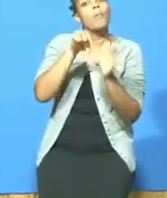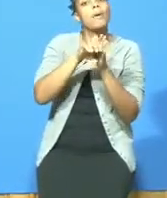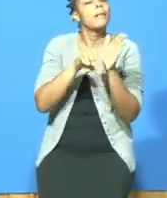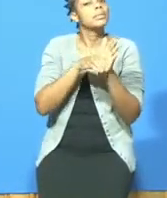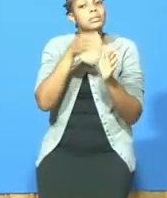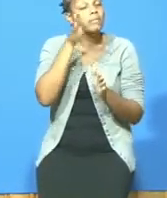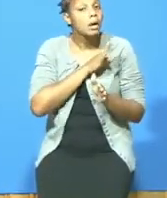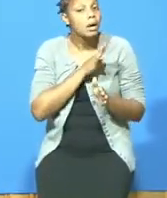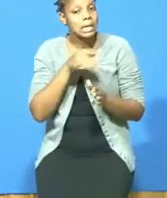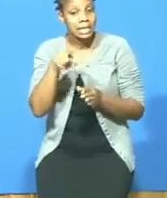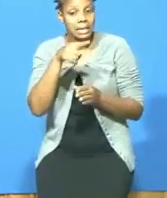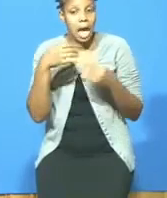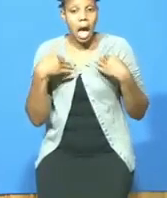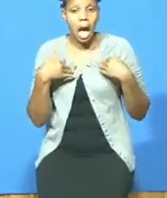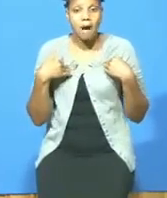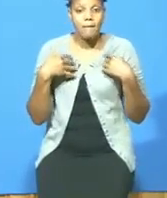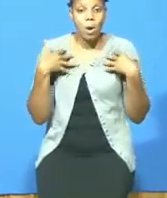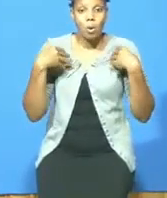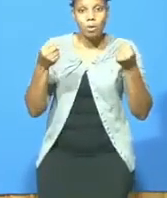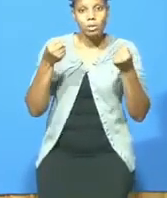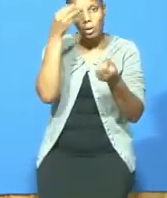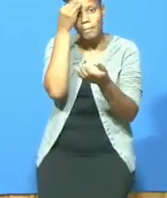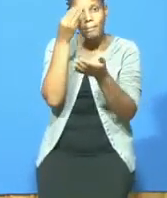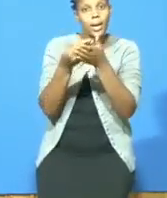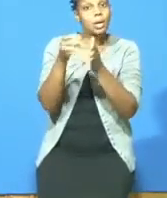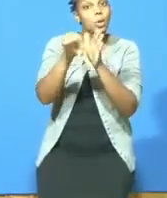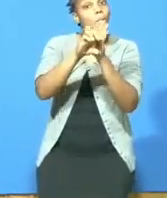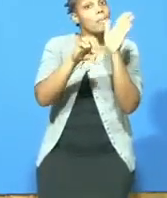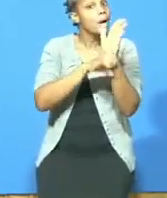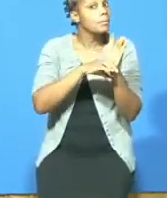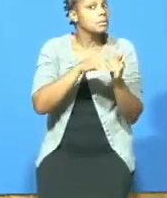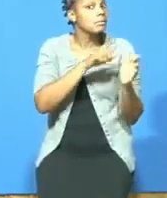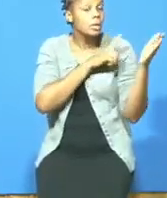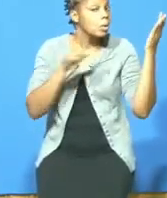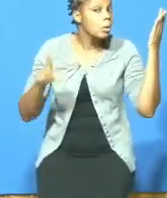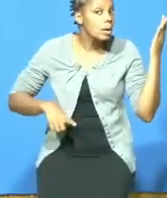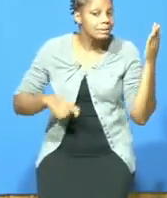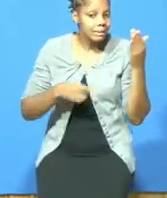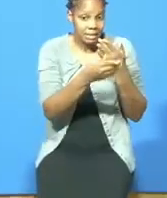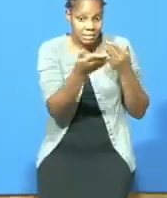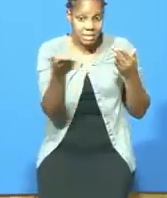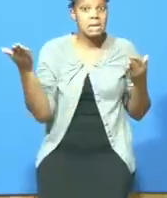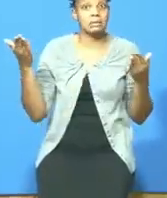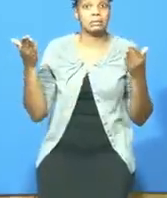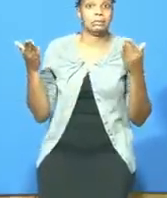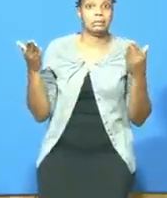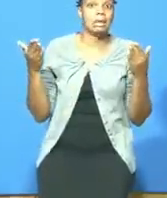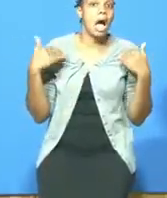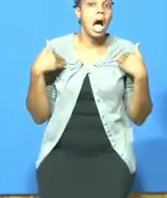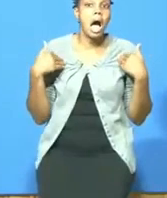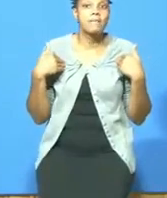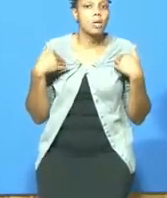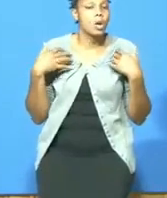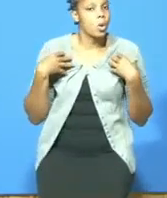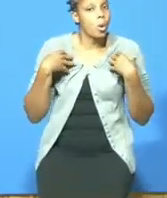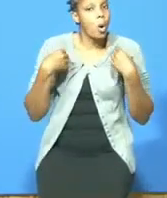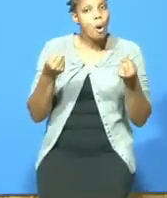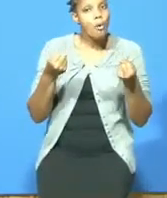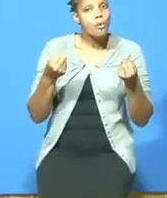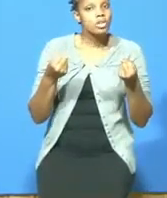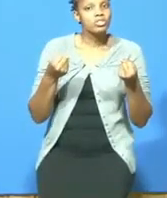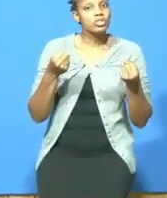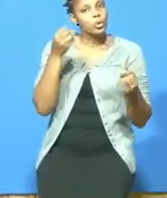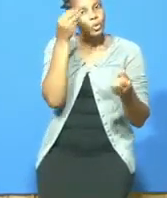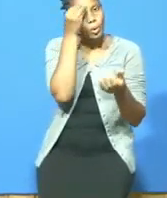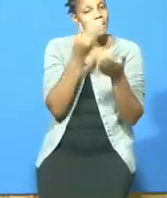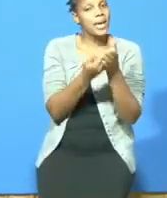had the courage to obey the commandments of the Lord. These are they who have the courage to